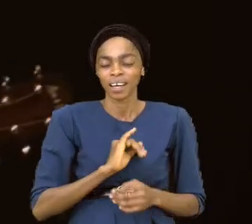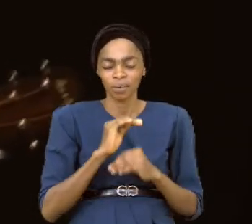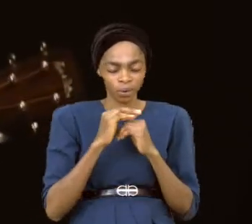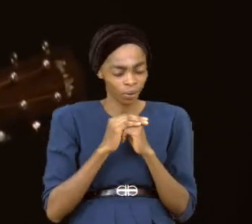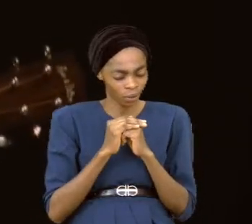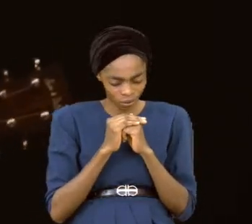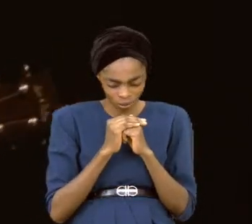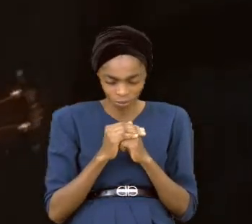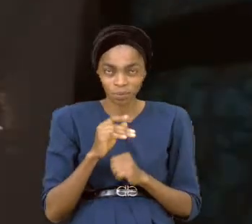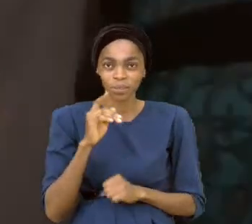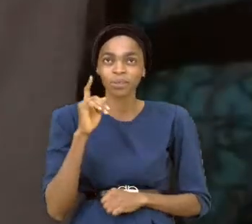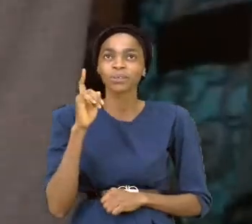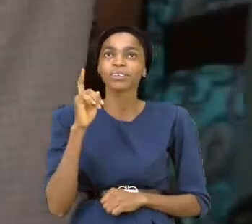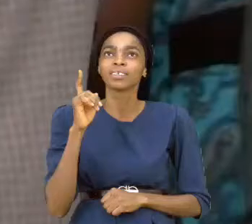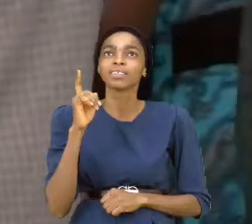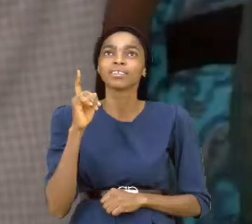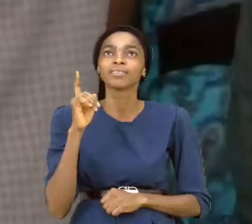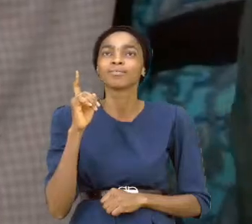place. I worship you.